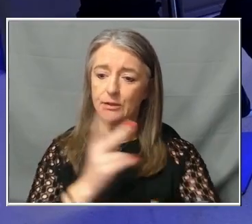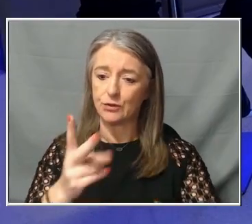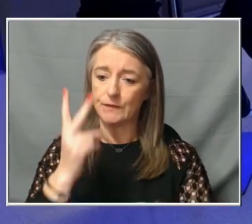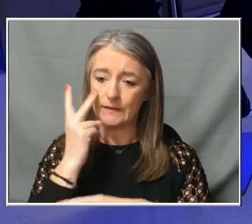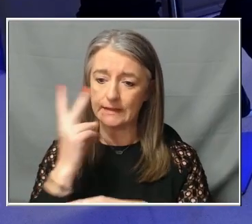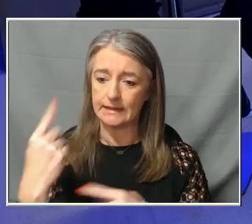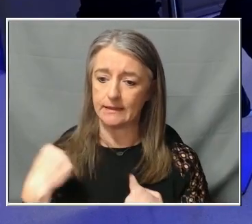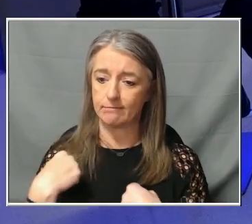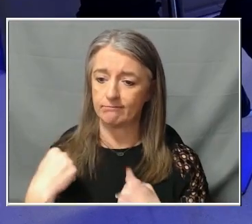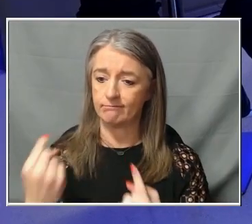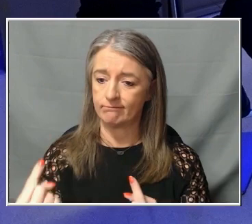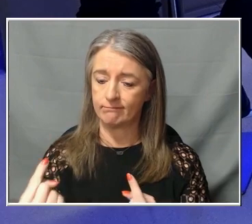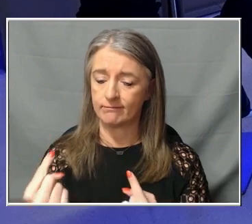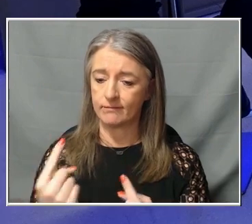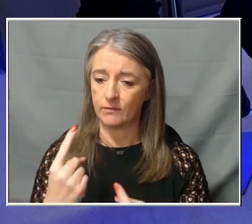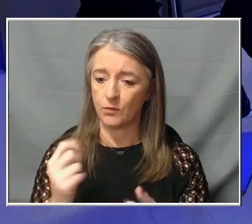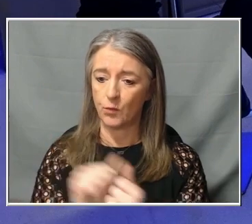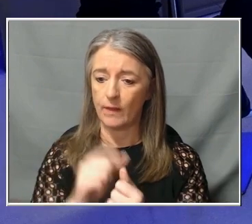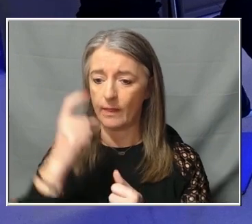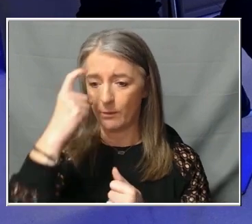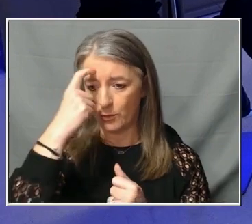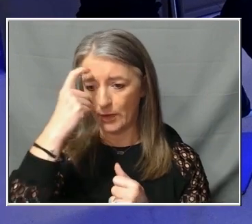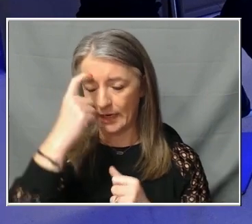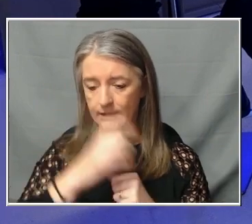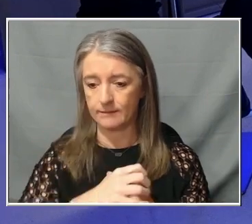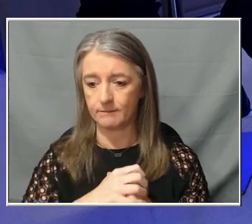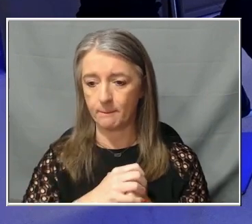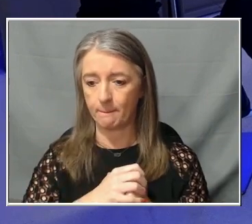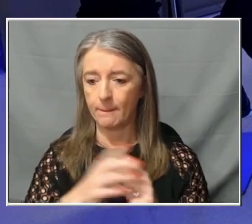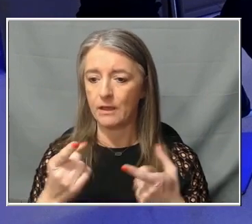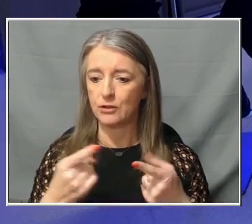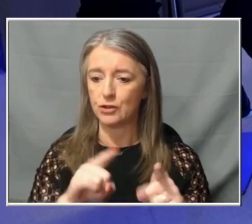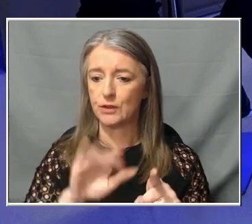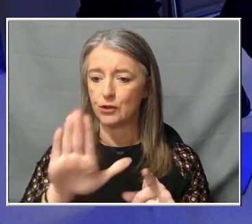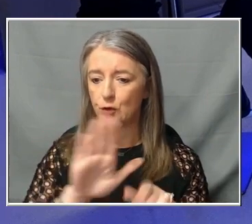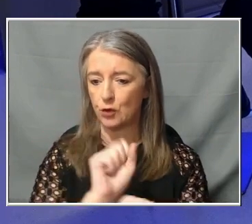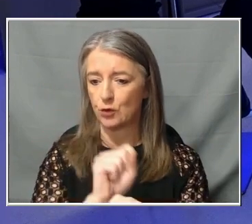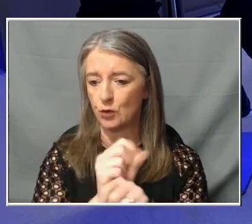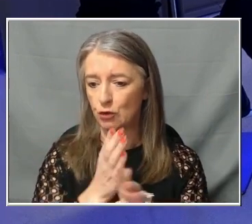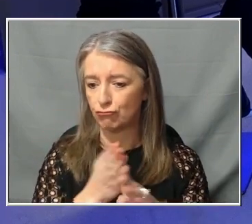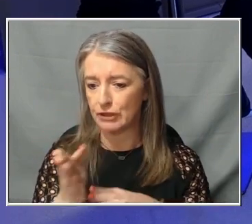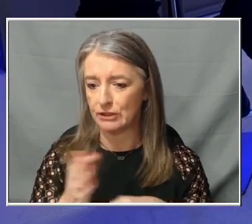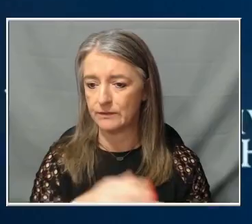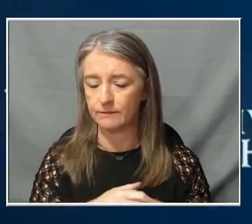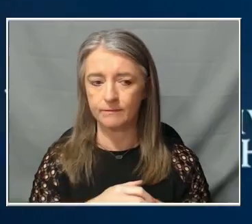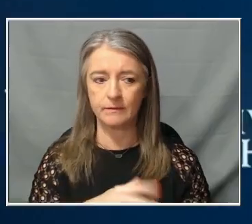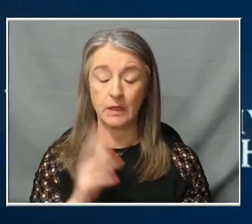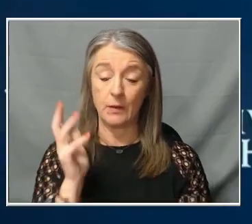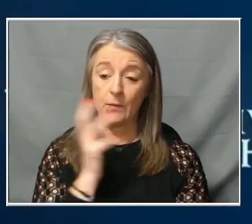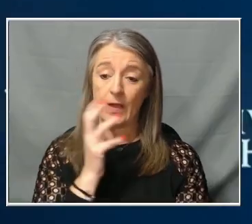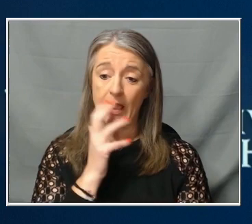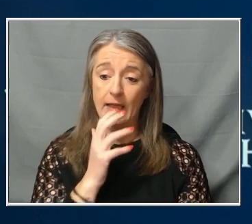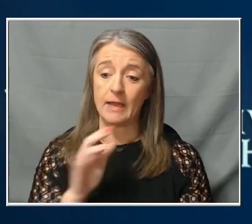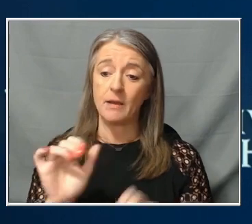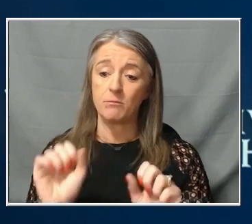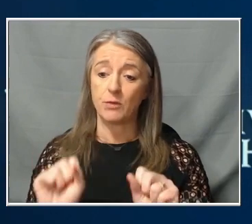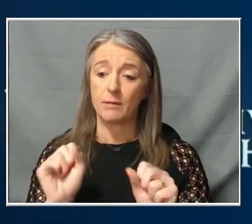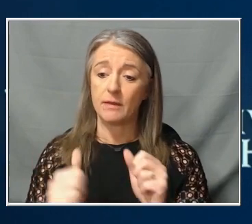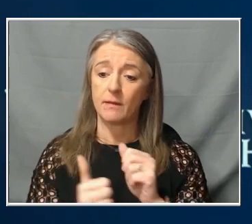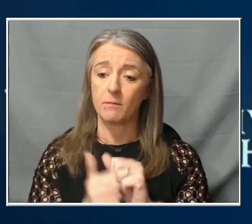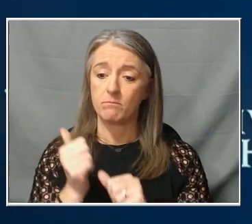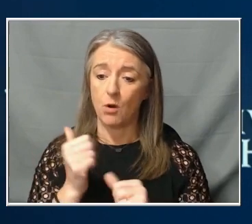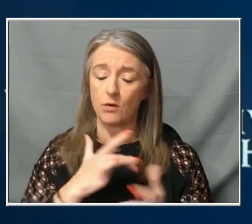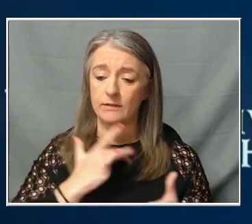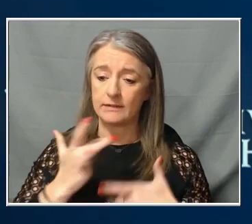it comes to the brain during your career? Wow, probably the most